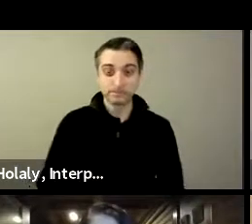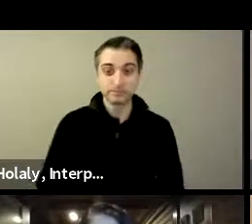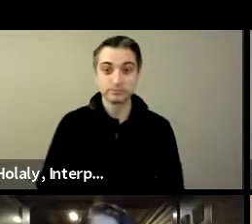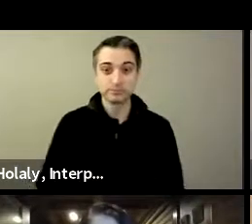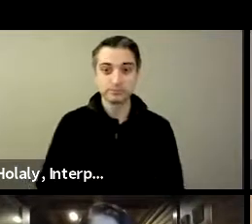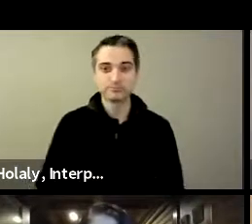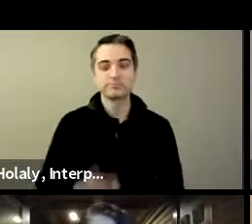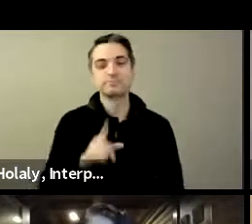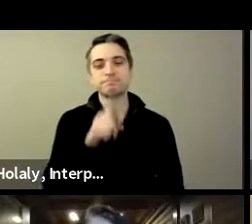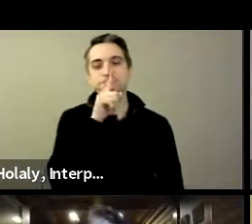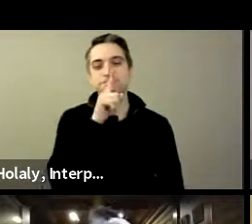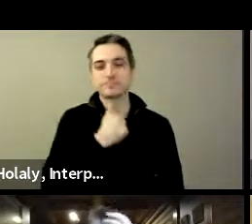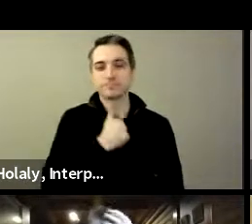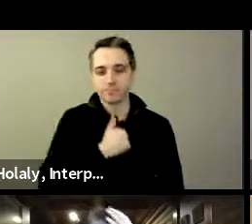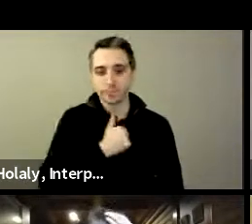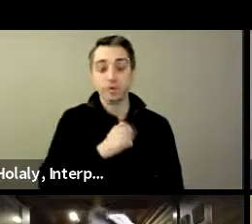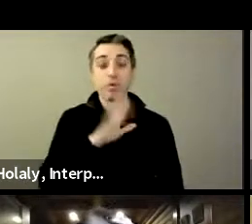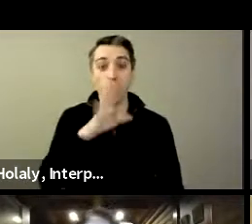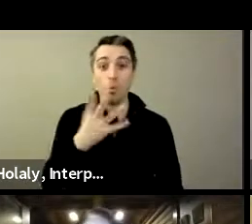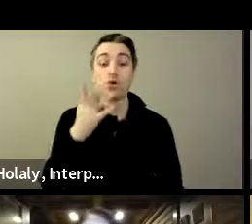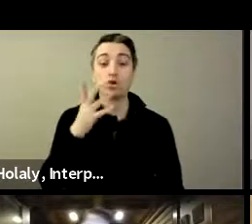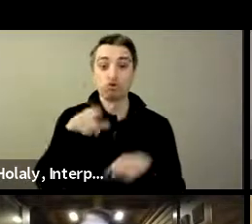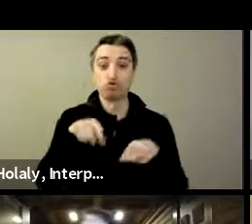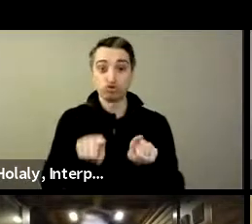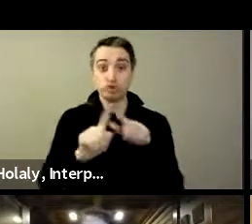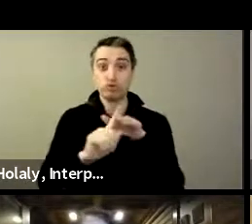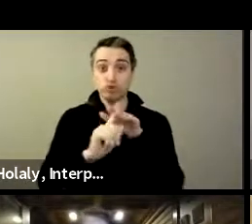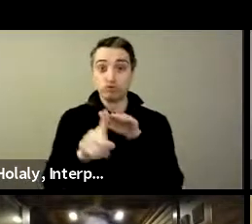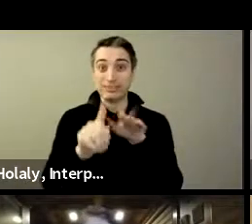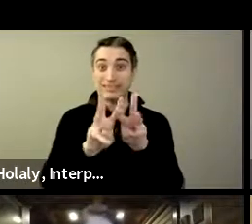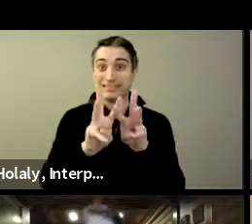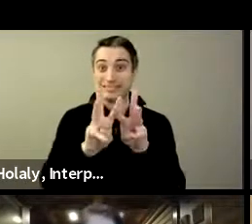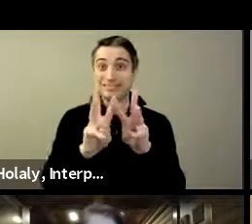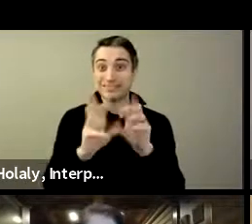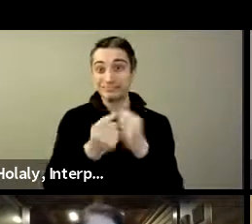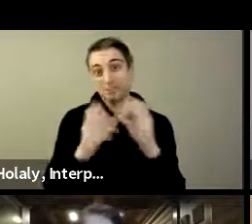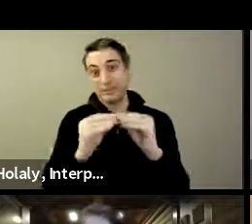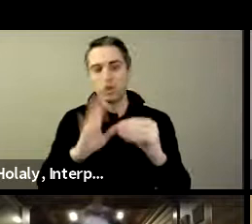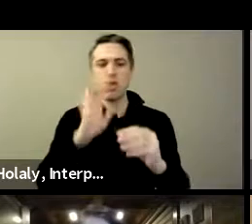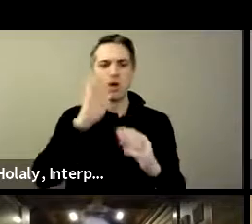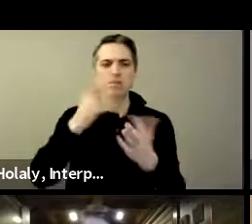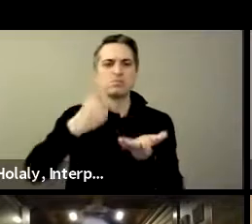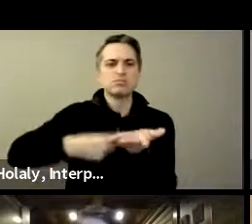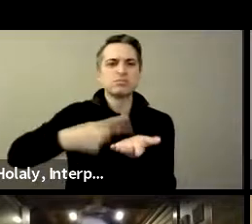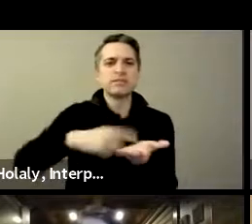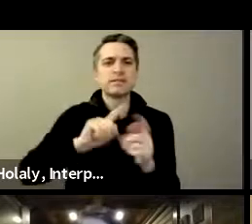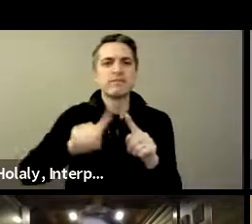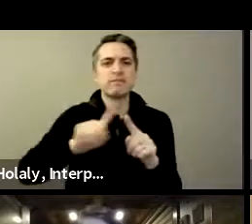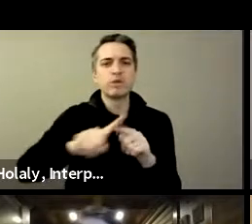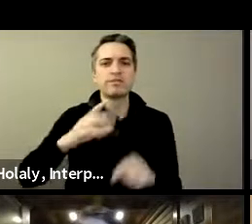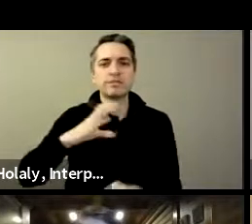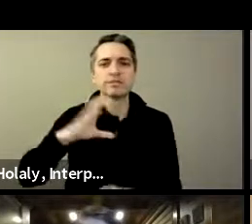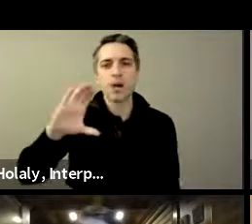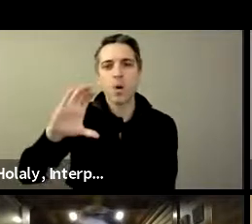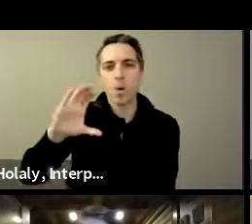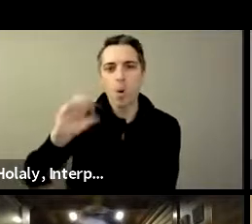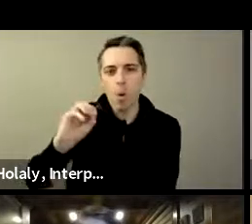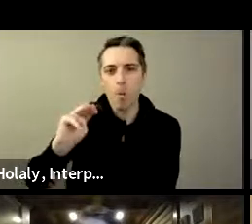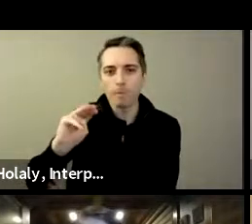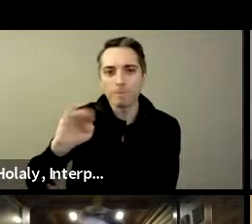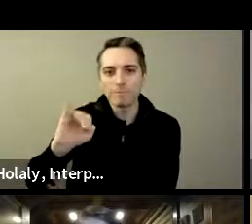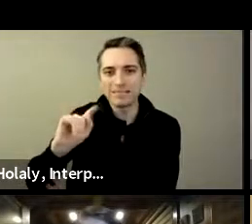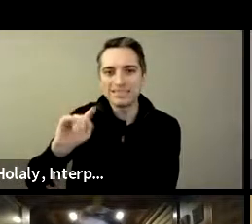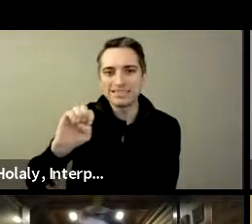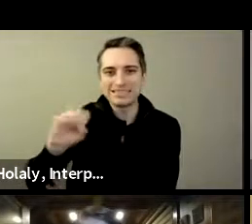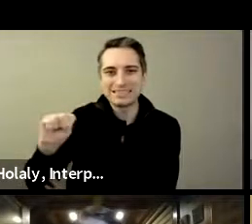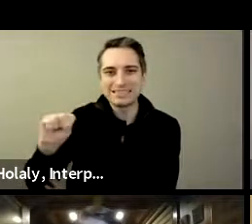Oh, I'm sorry, just real quick. One thing that we will talk about in the retreat, and I mentioned earlier, is looking at some committees that the commission may want to have. We